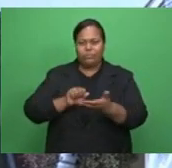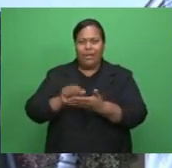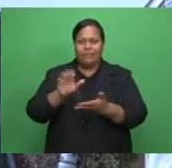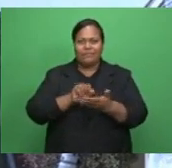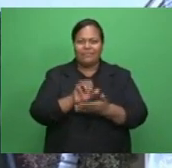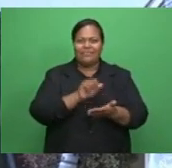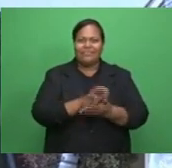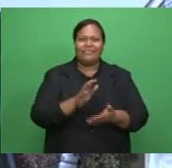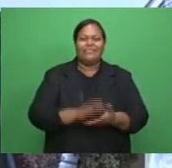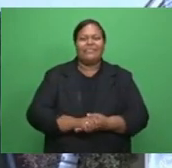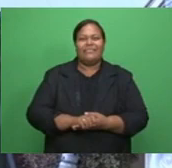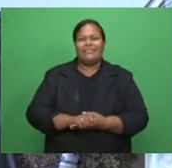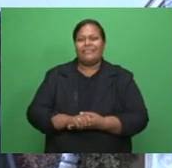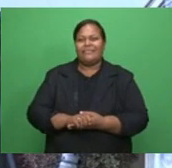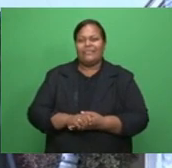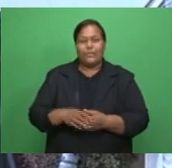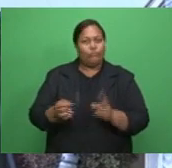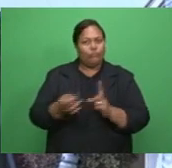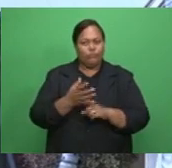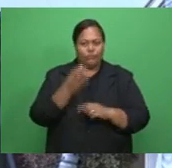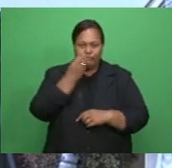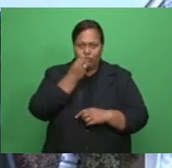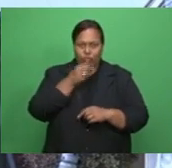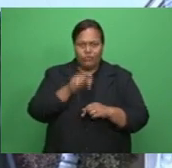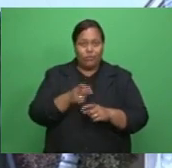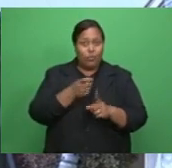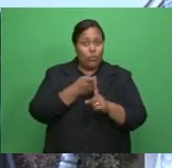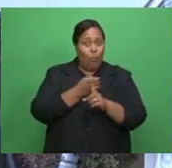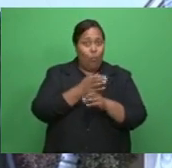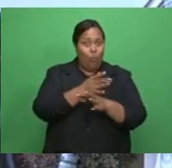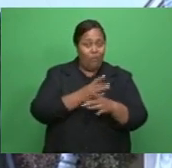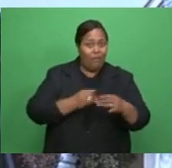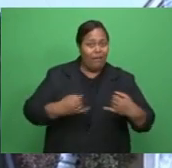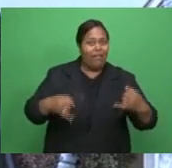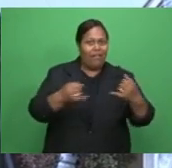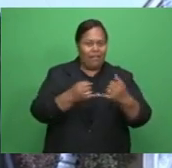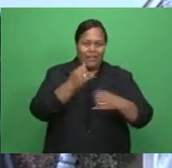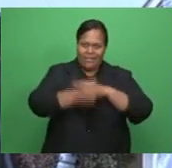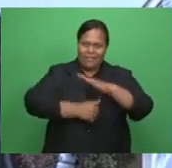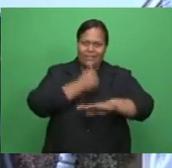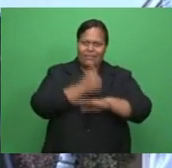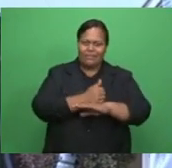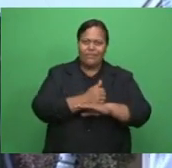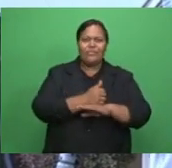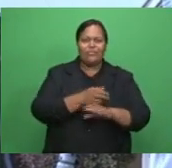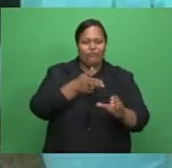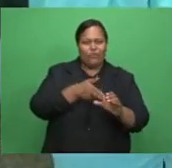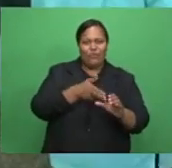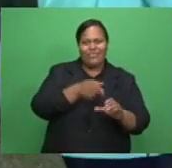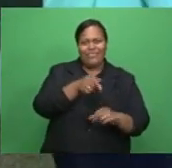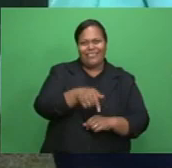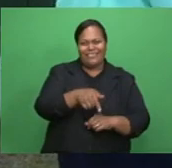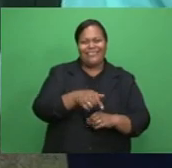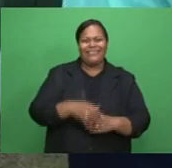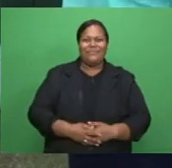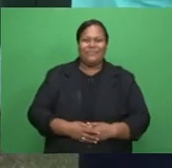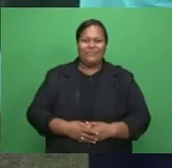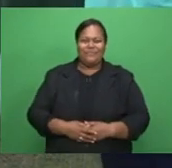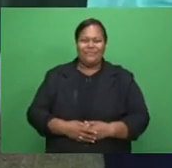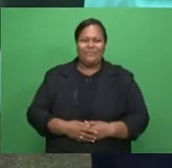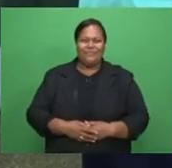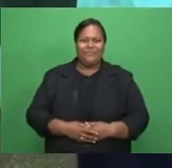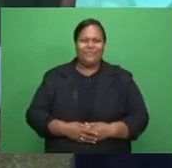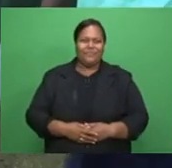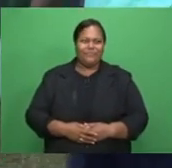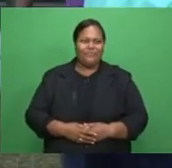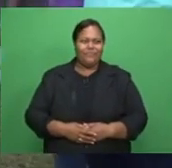of frozen food on Koro and also establish a small fuel retail outlet. Bainimarama also